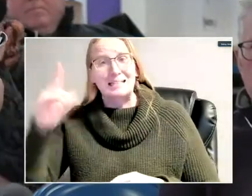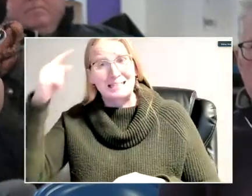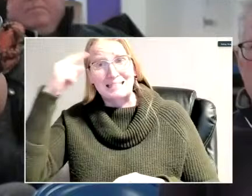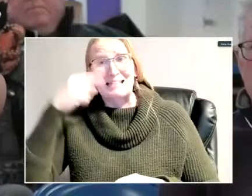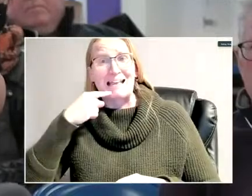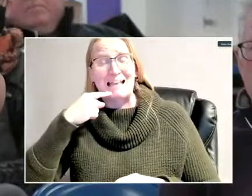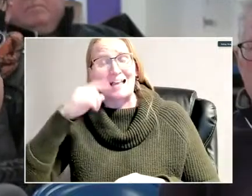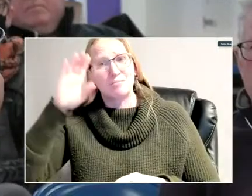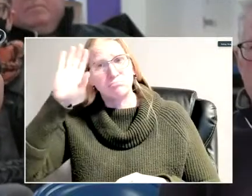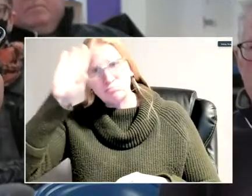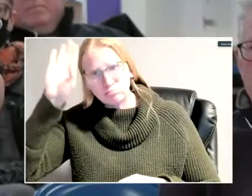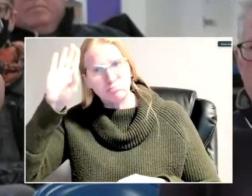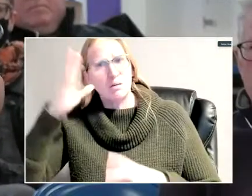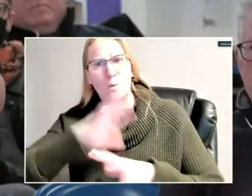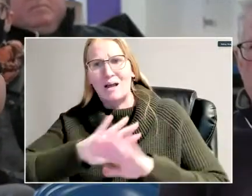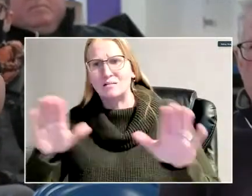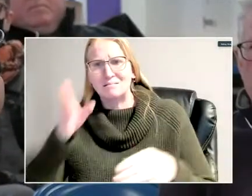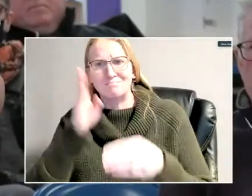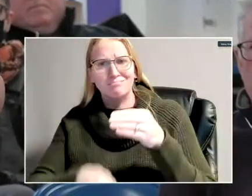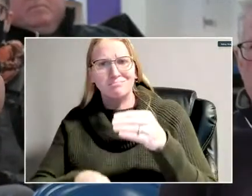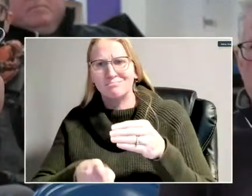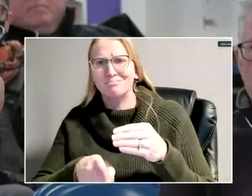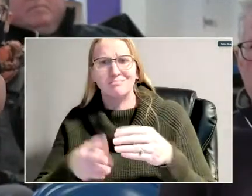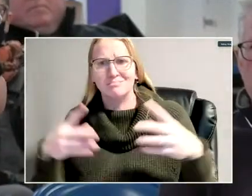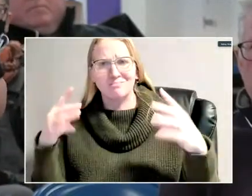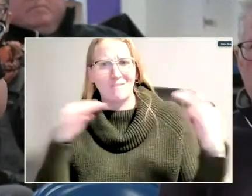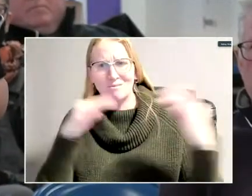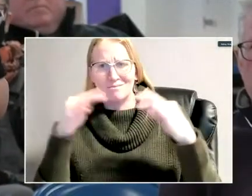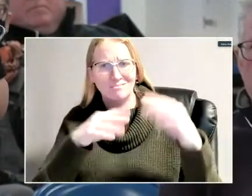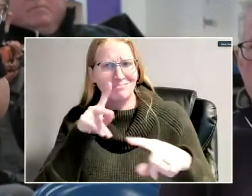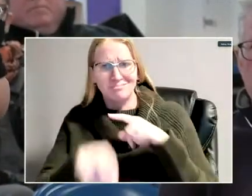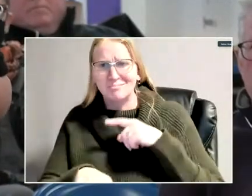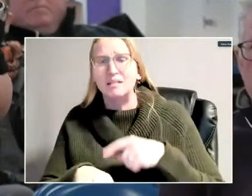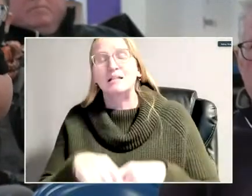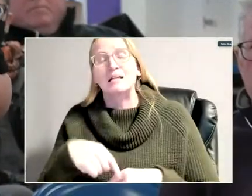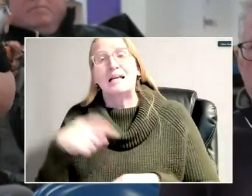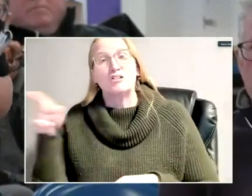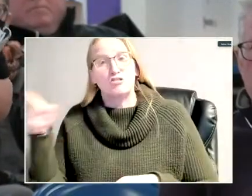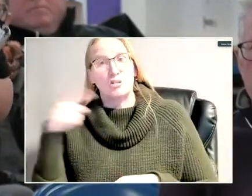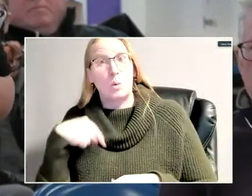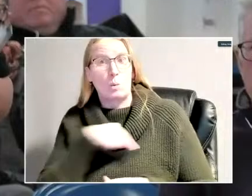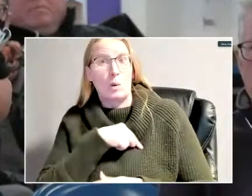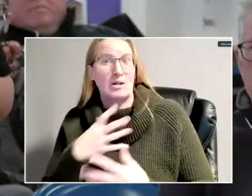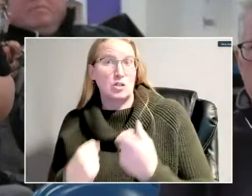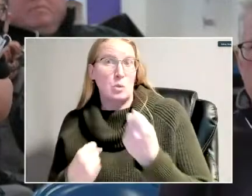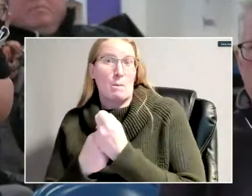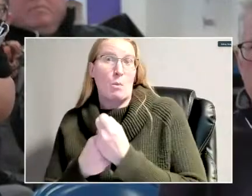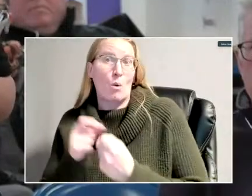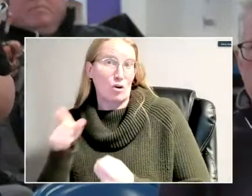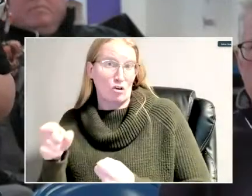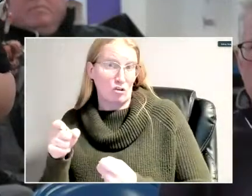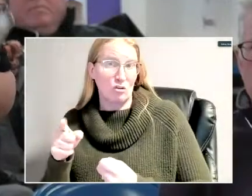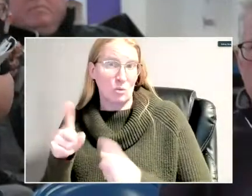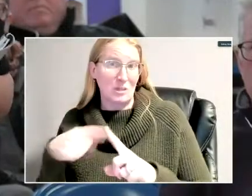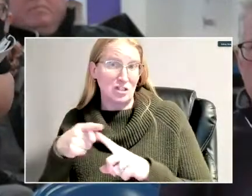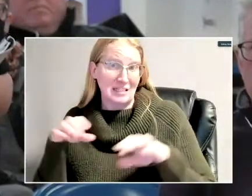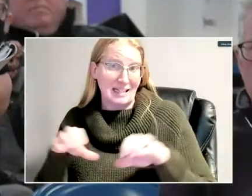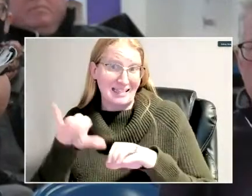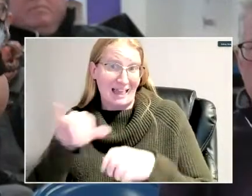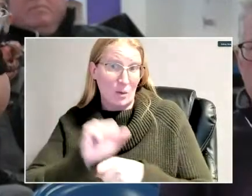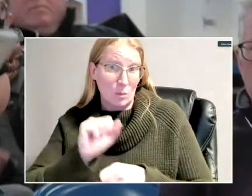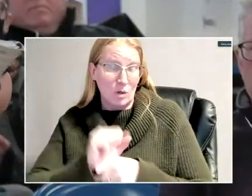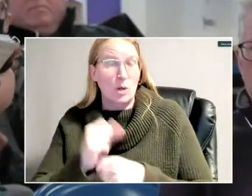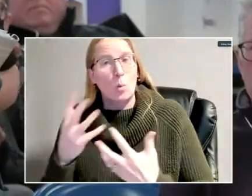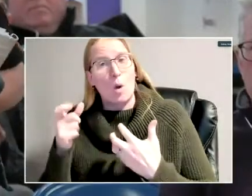hometown and we believe that what she is doing is correct and we urge her to move even further towards Palestinian